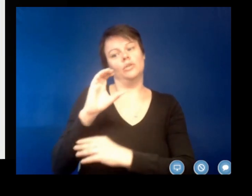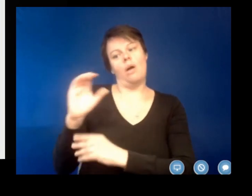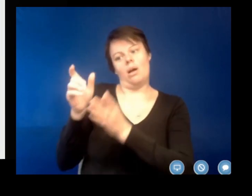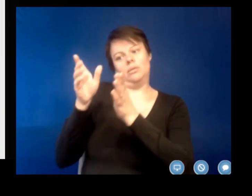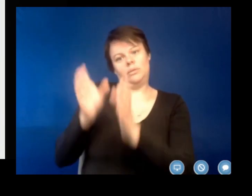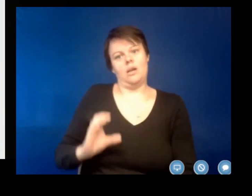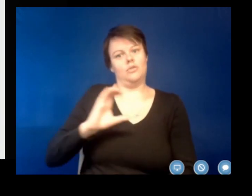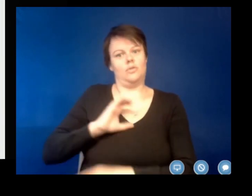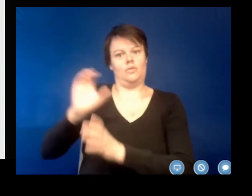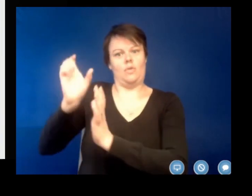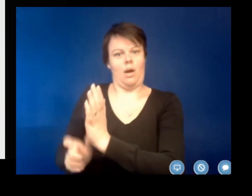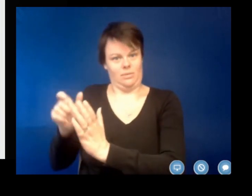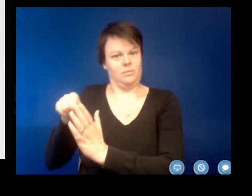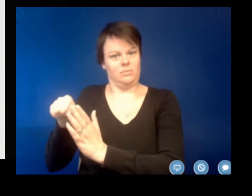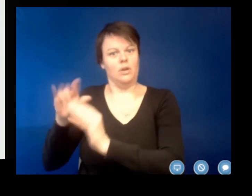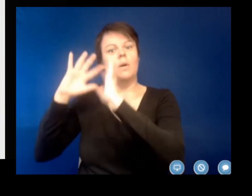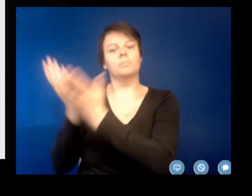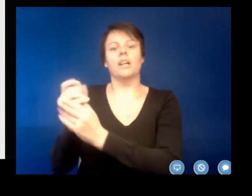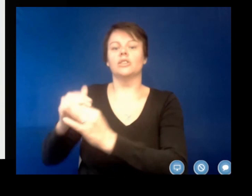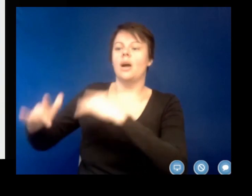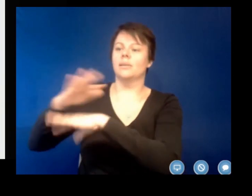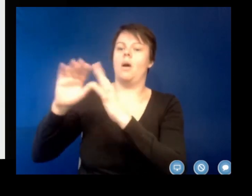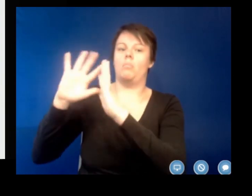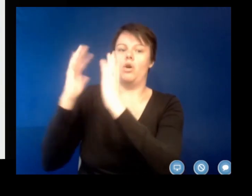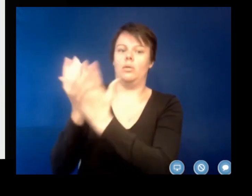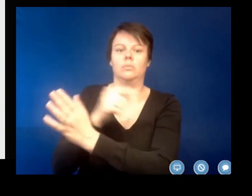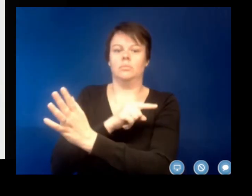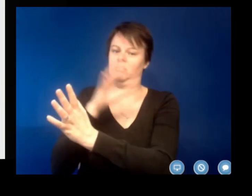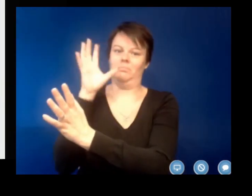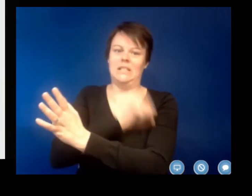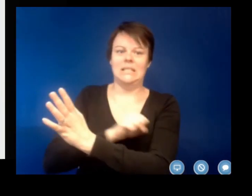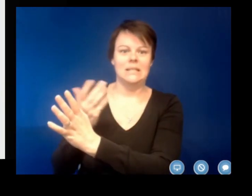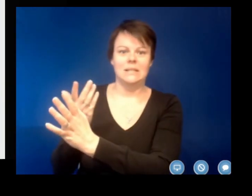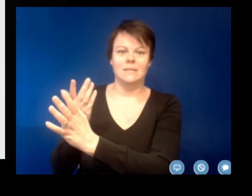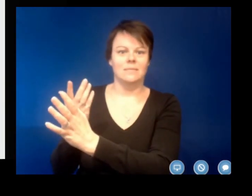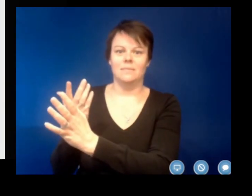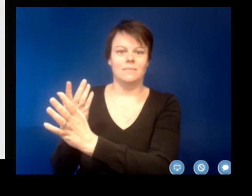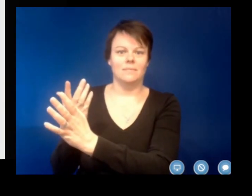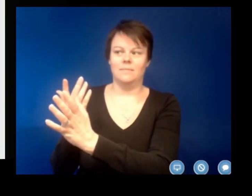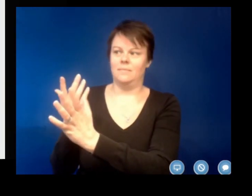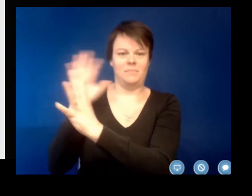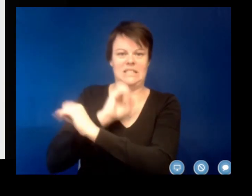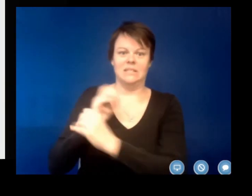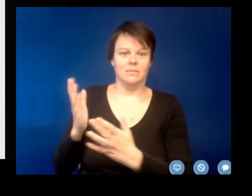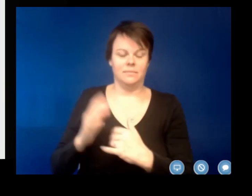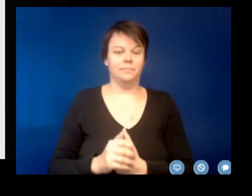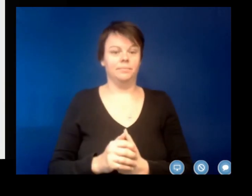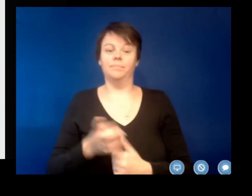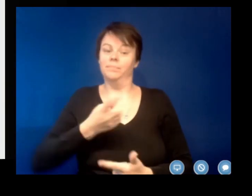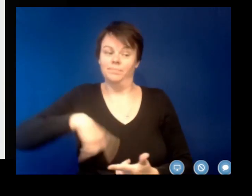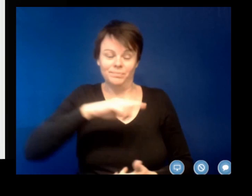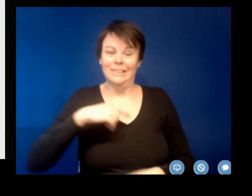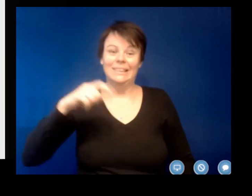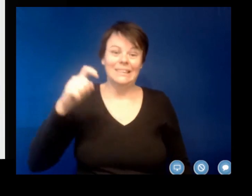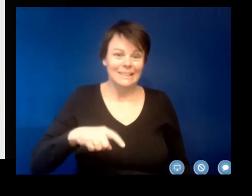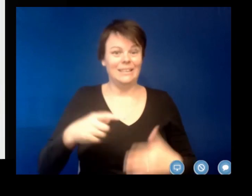in our school we celebrate festivities from other cultures, are seen as an example for being